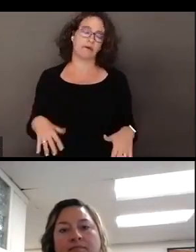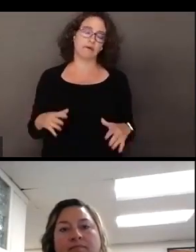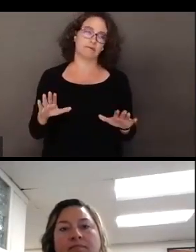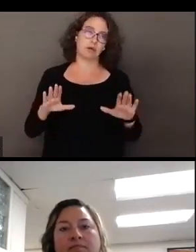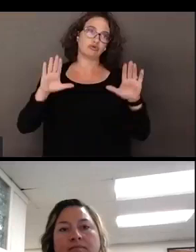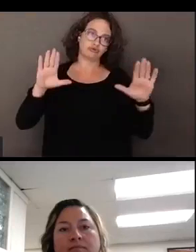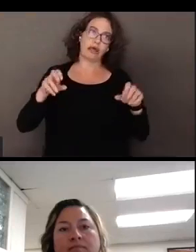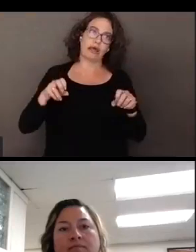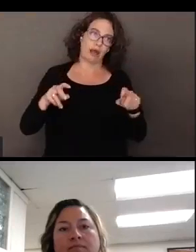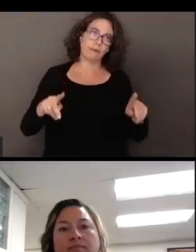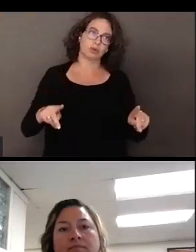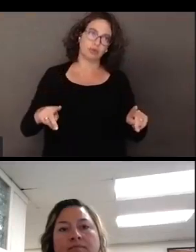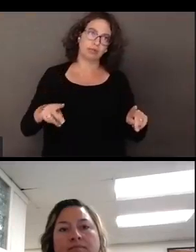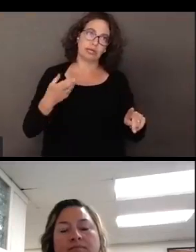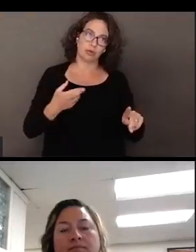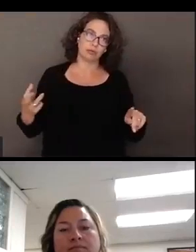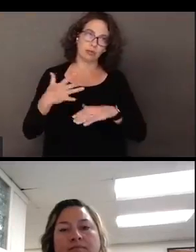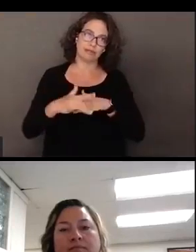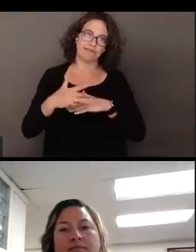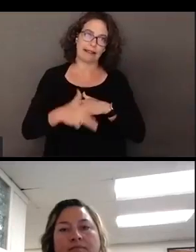resource availability.